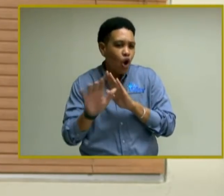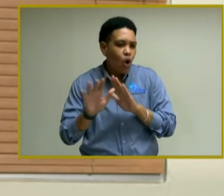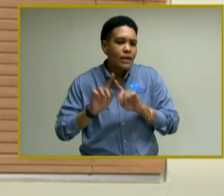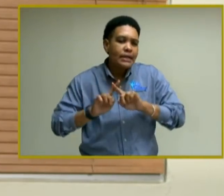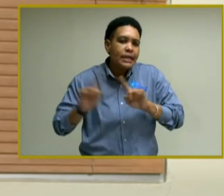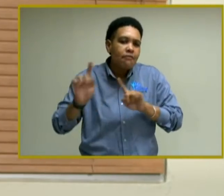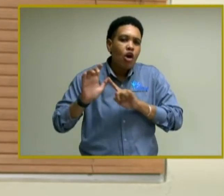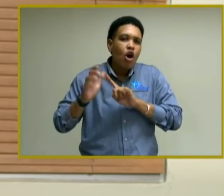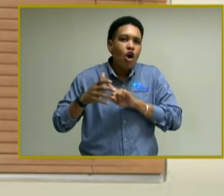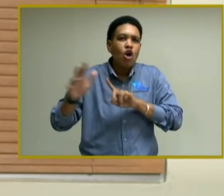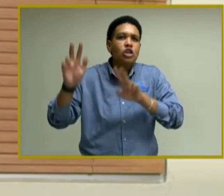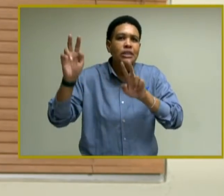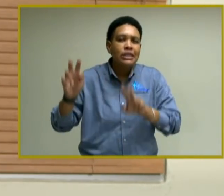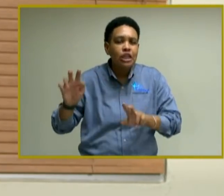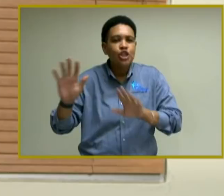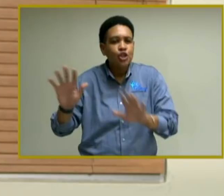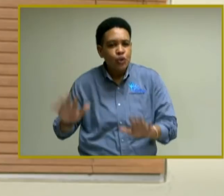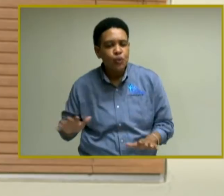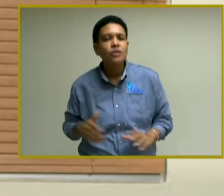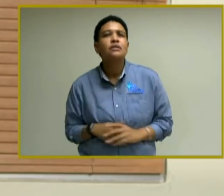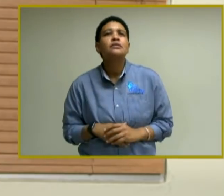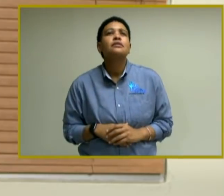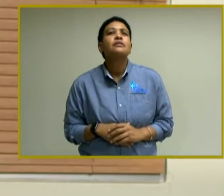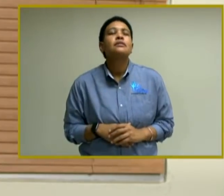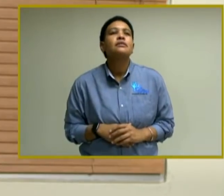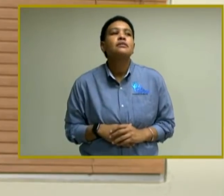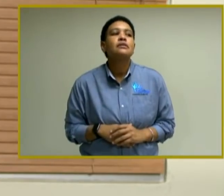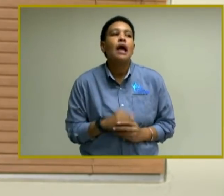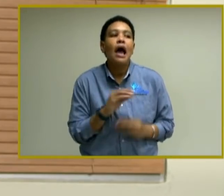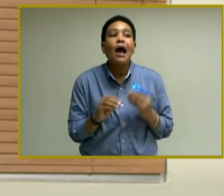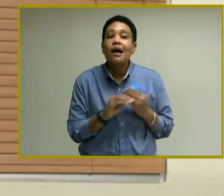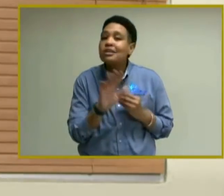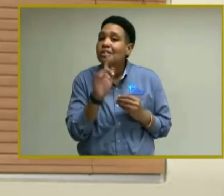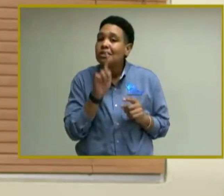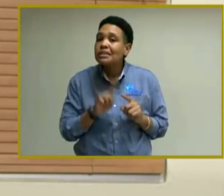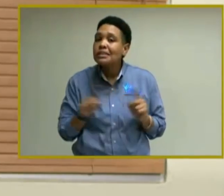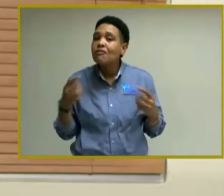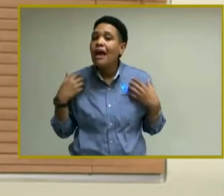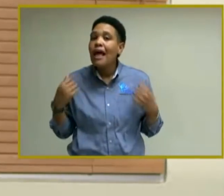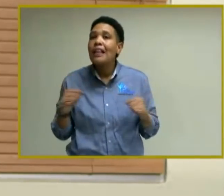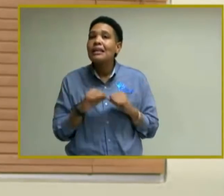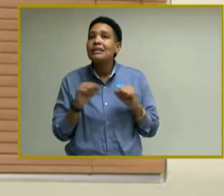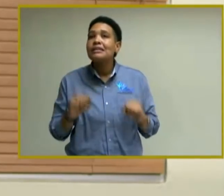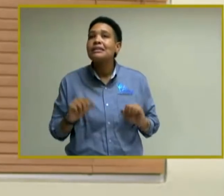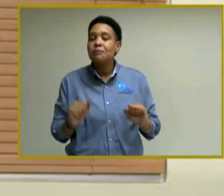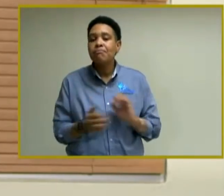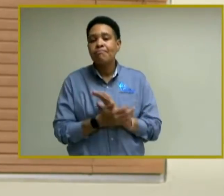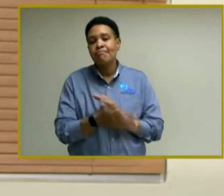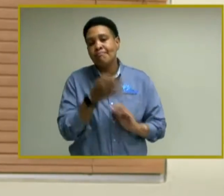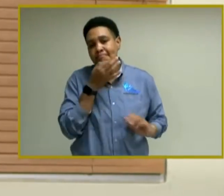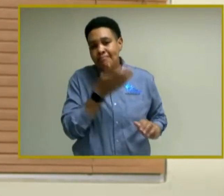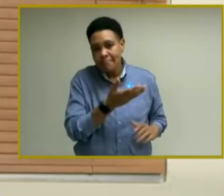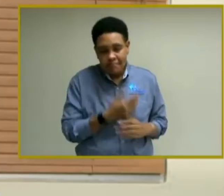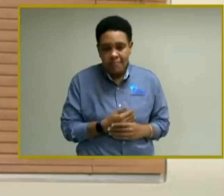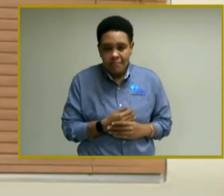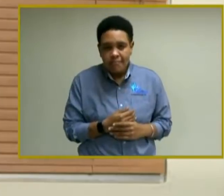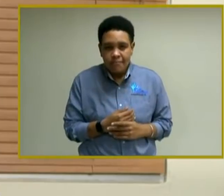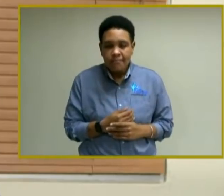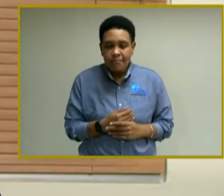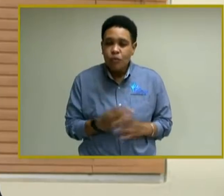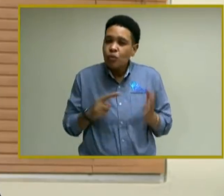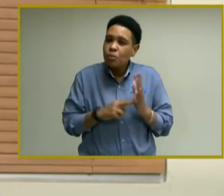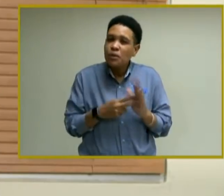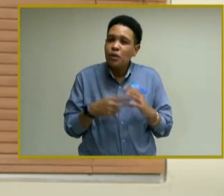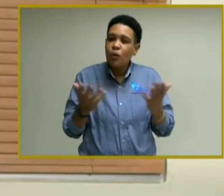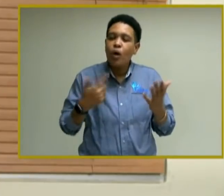different cultural issues, and of course different health system capacities. And so